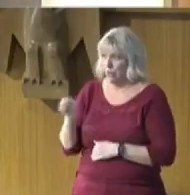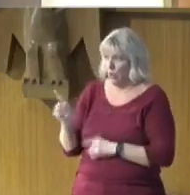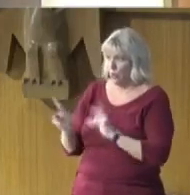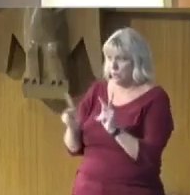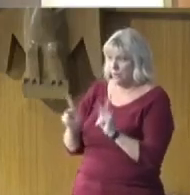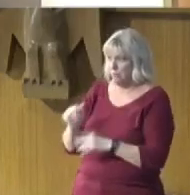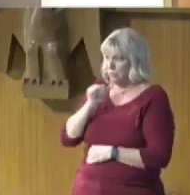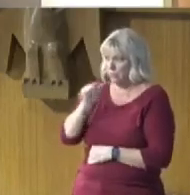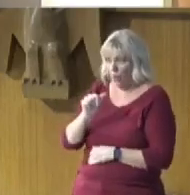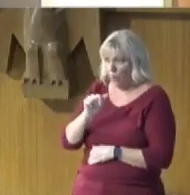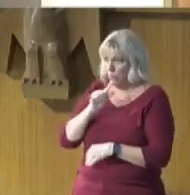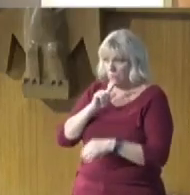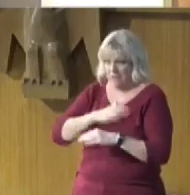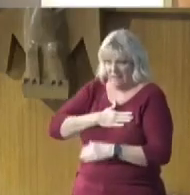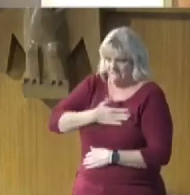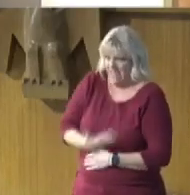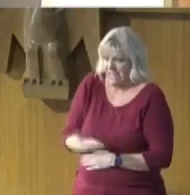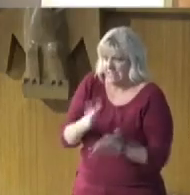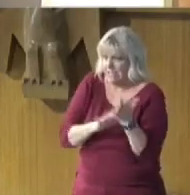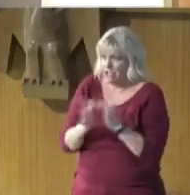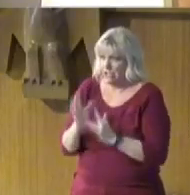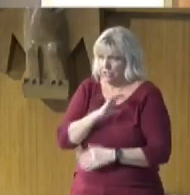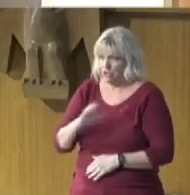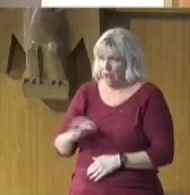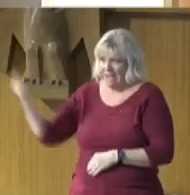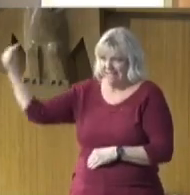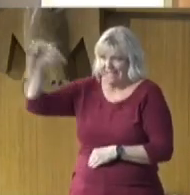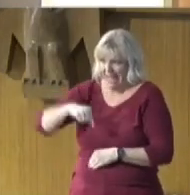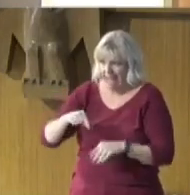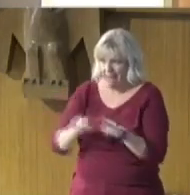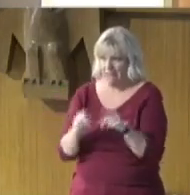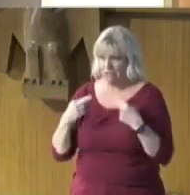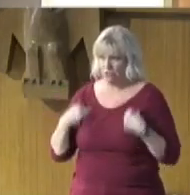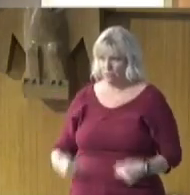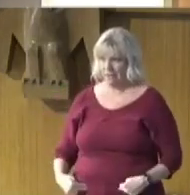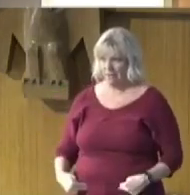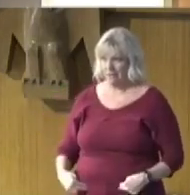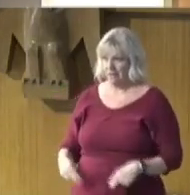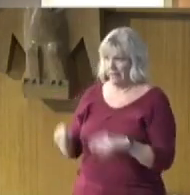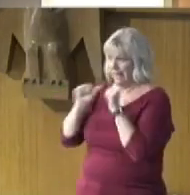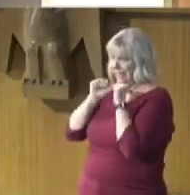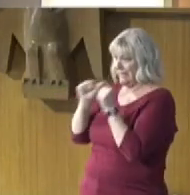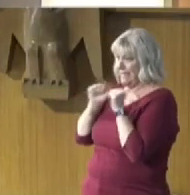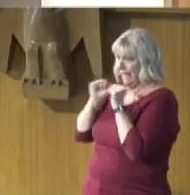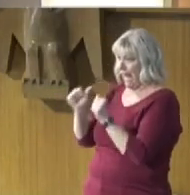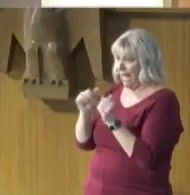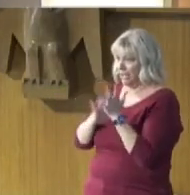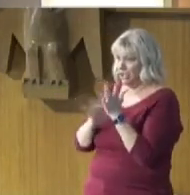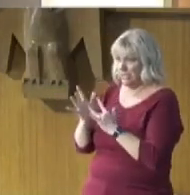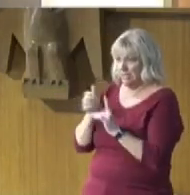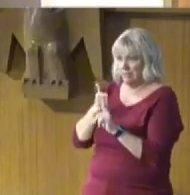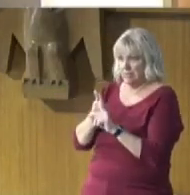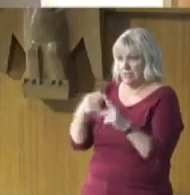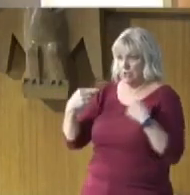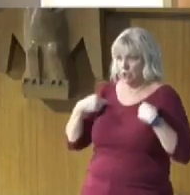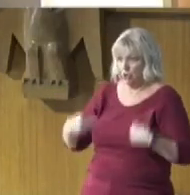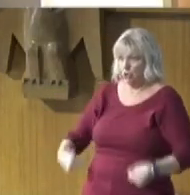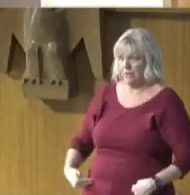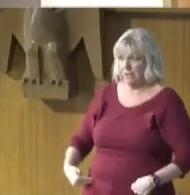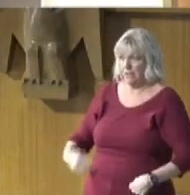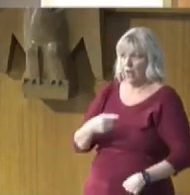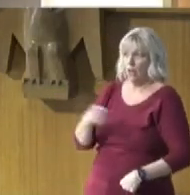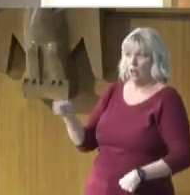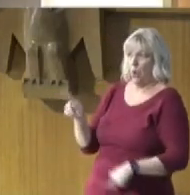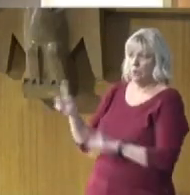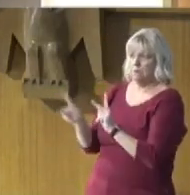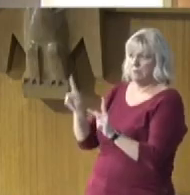Christ has come in the flesh. They are denying the humanity of Jesus, these Gnostics, and they need to be silenced.